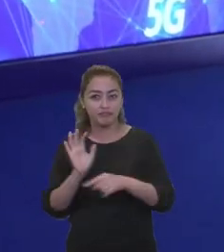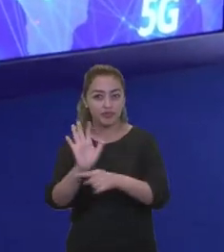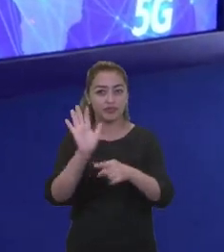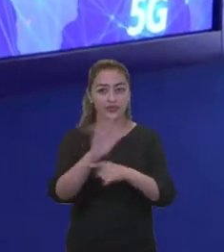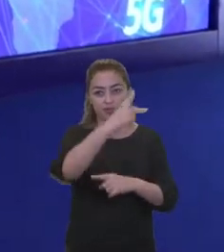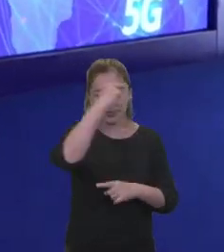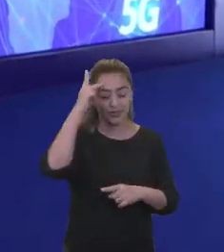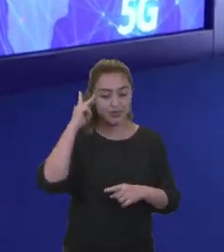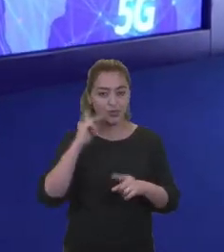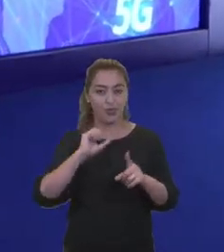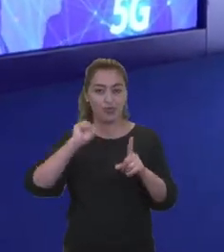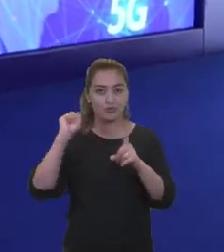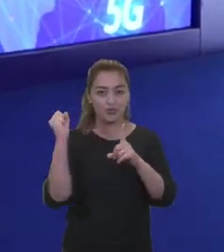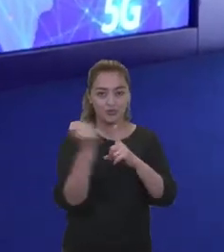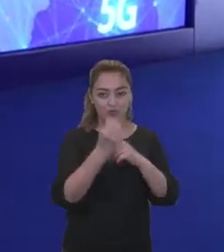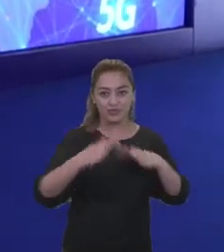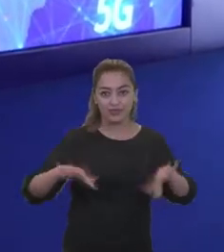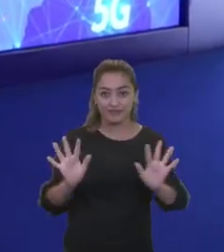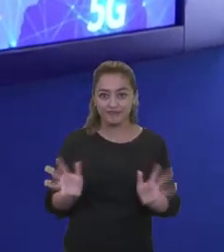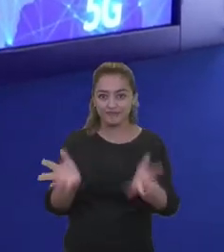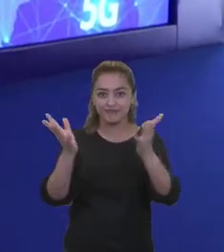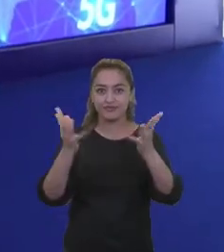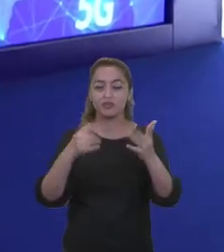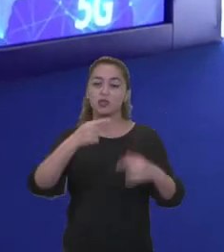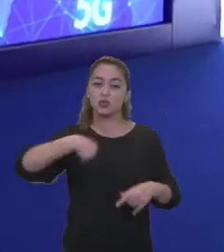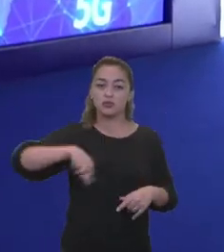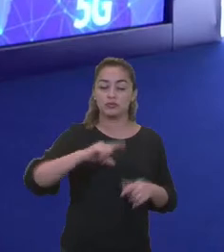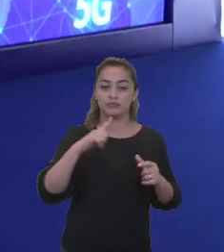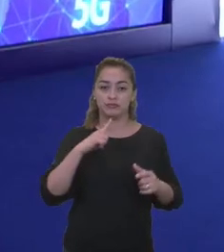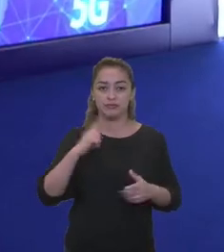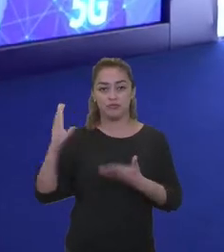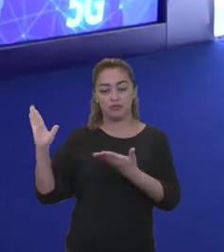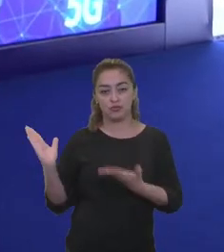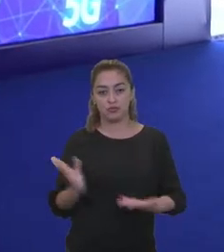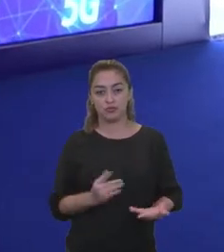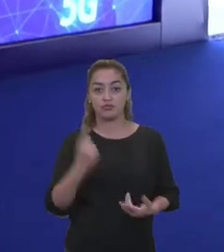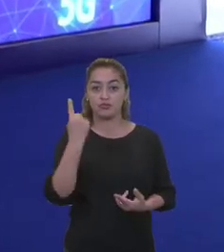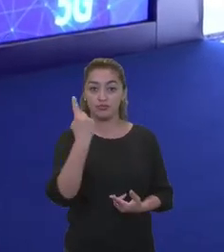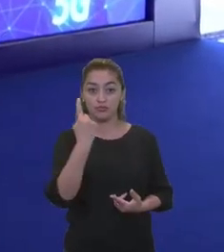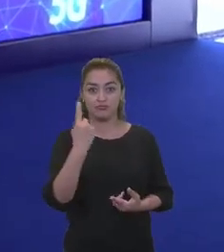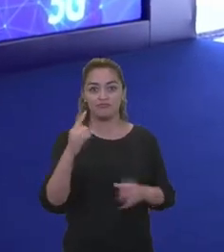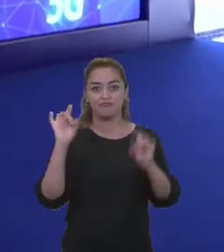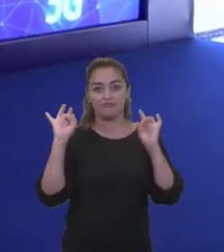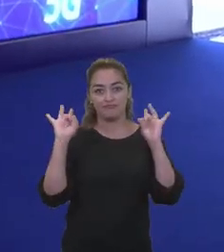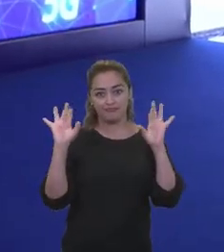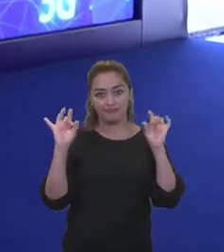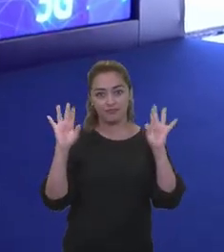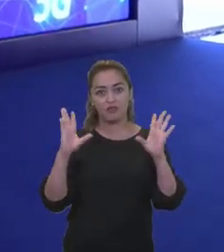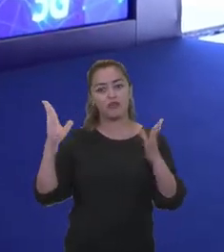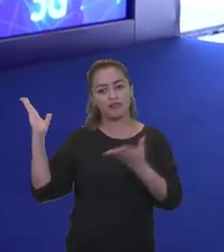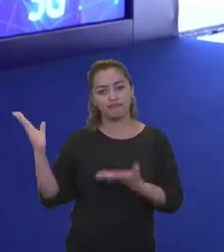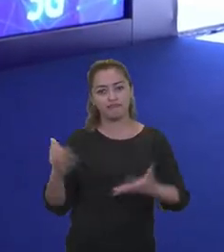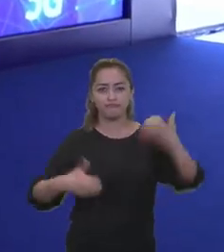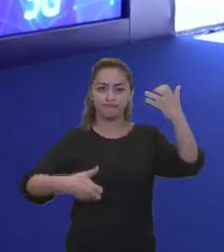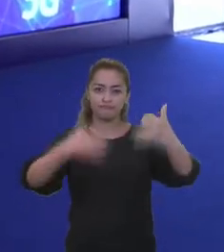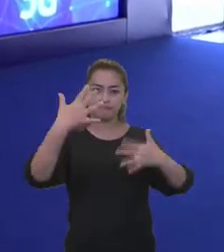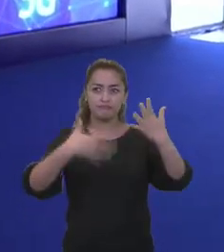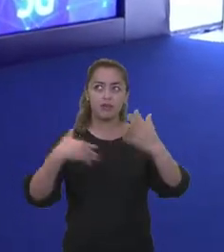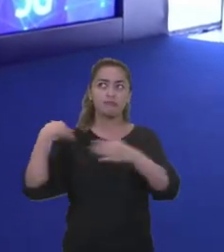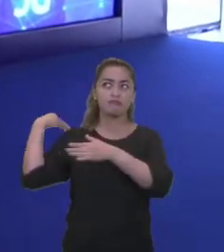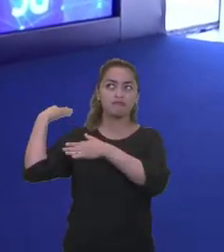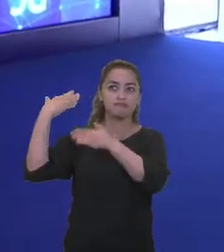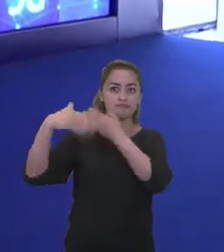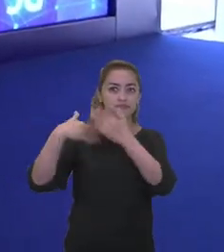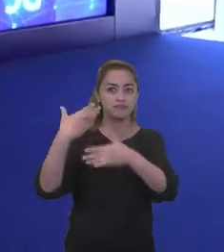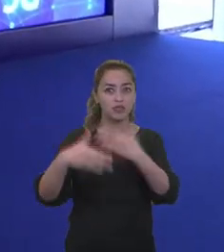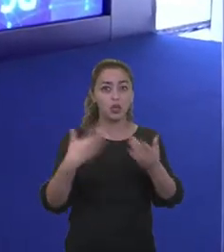promoting actions that impact people in the society, we have a special guest who's going to be bringing a bit of his